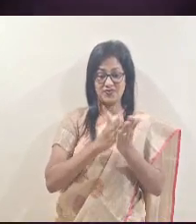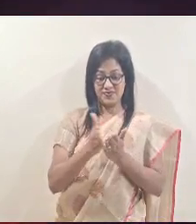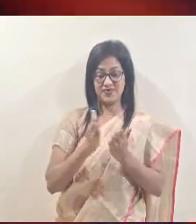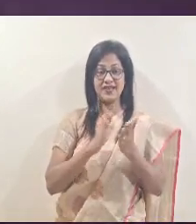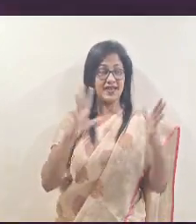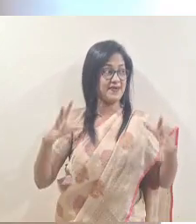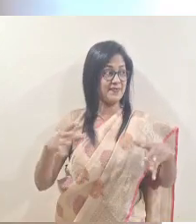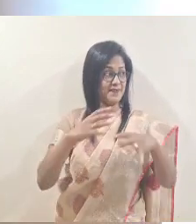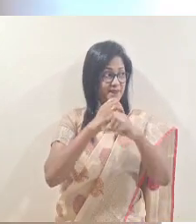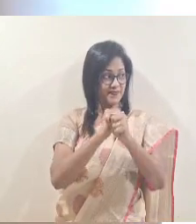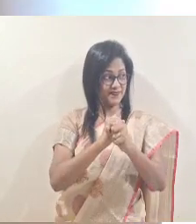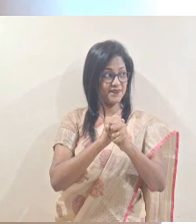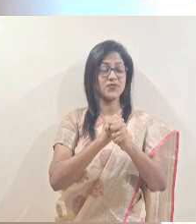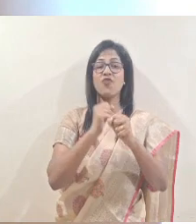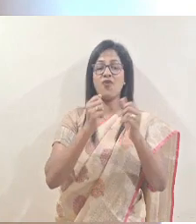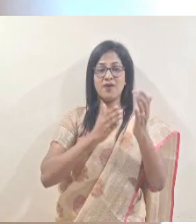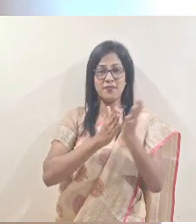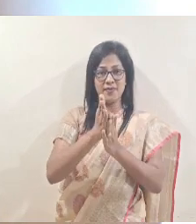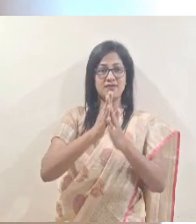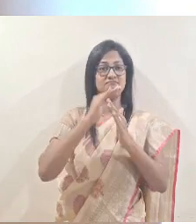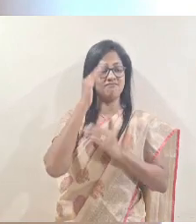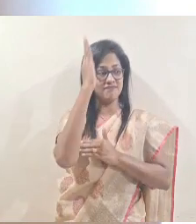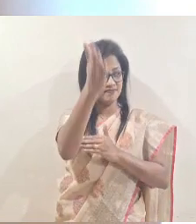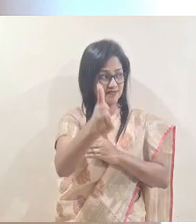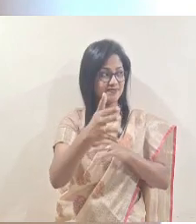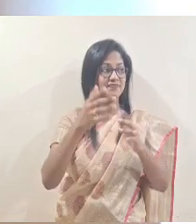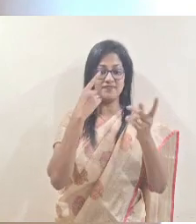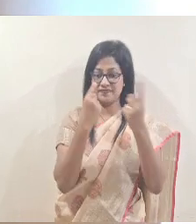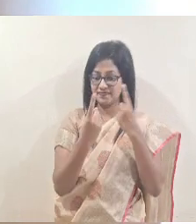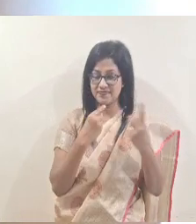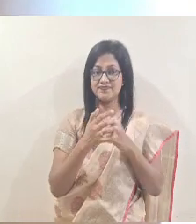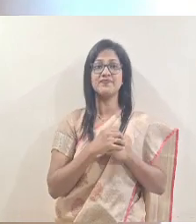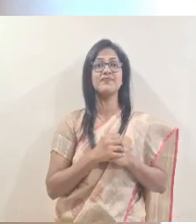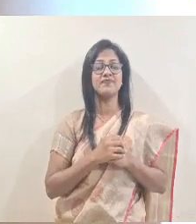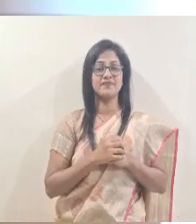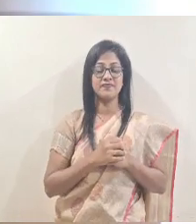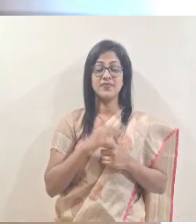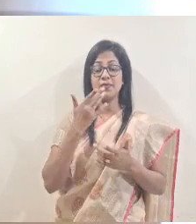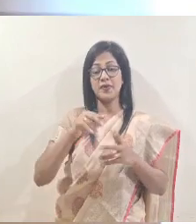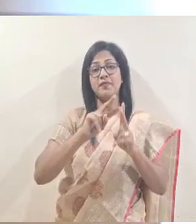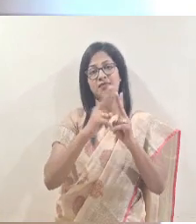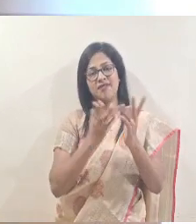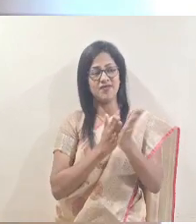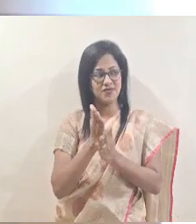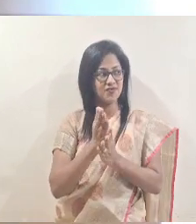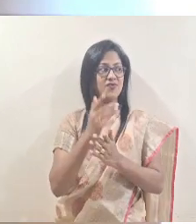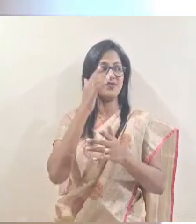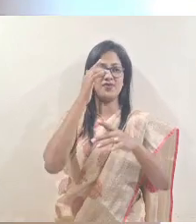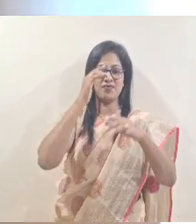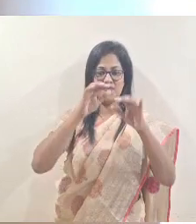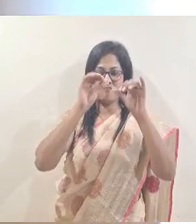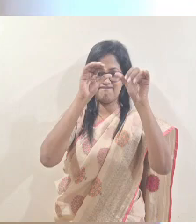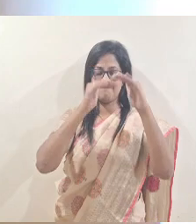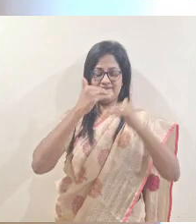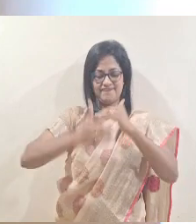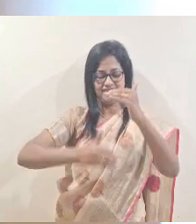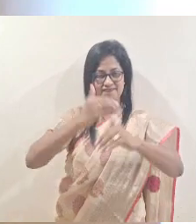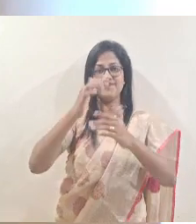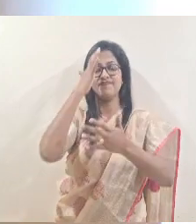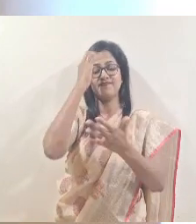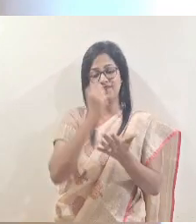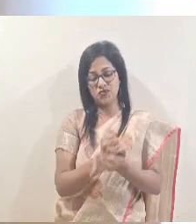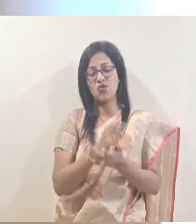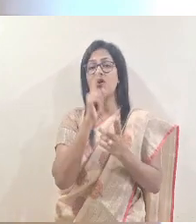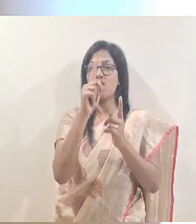aggregate level on a path level analysis, we can try to understand whether these links could be used for alternative routing decisions or might be